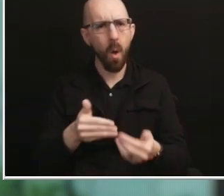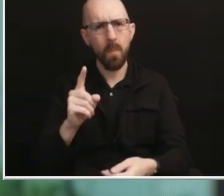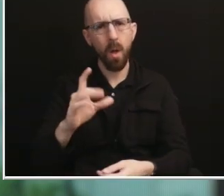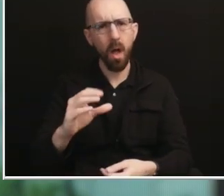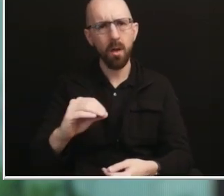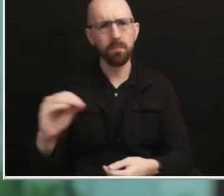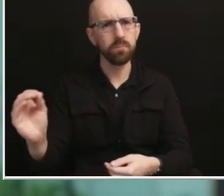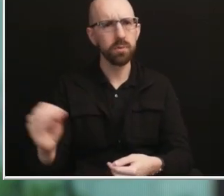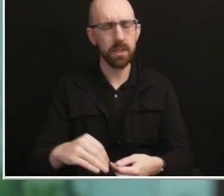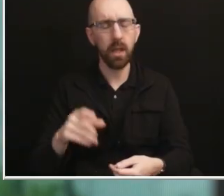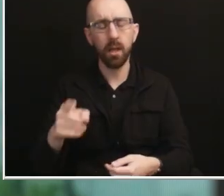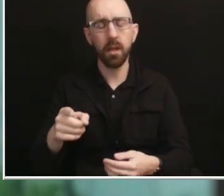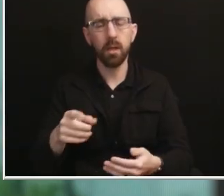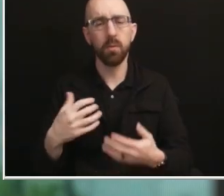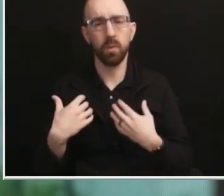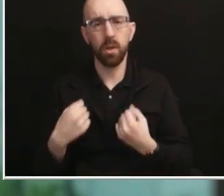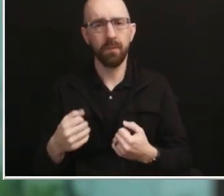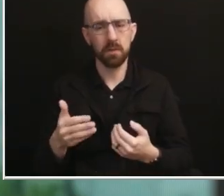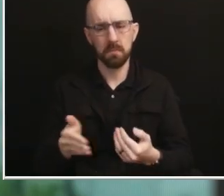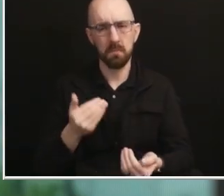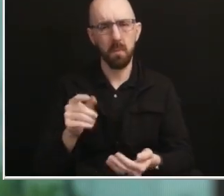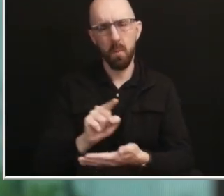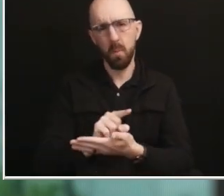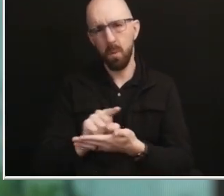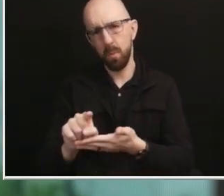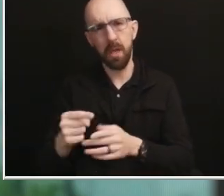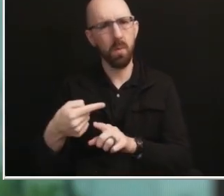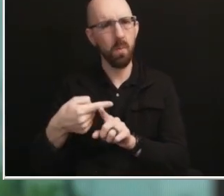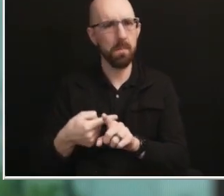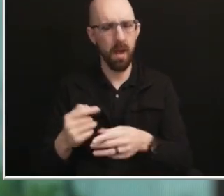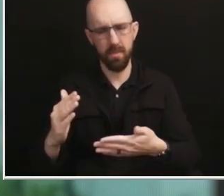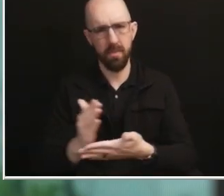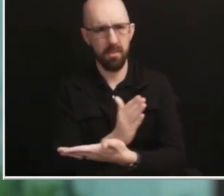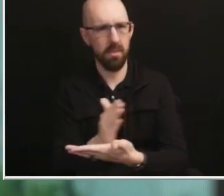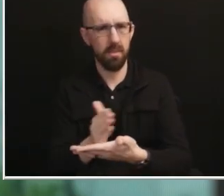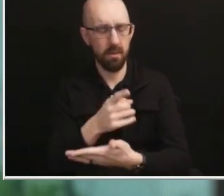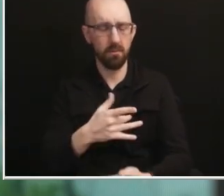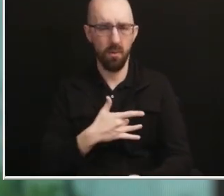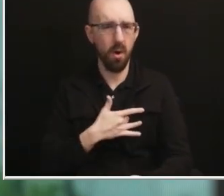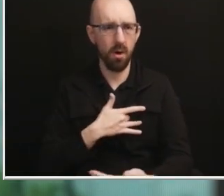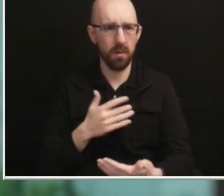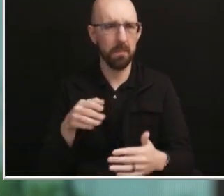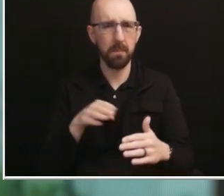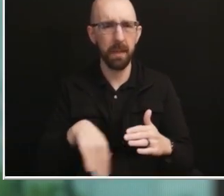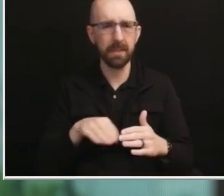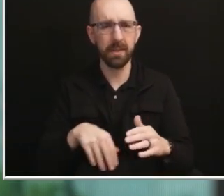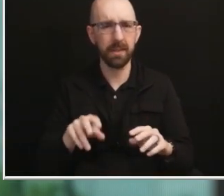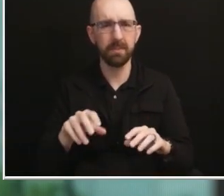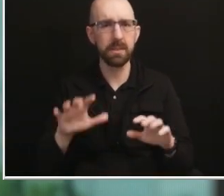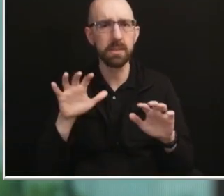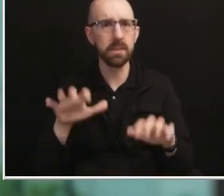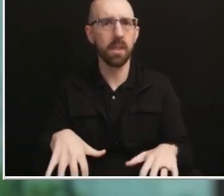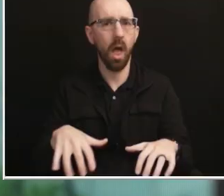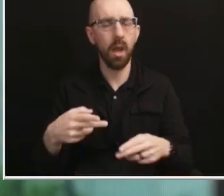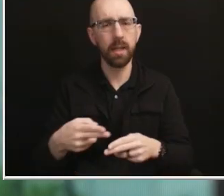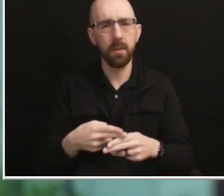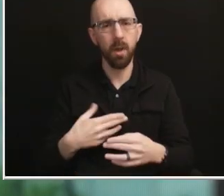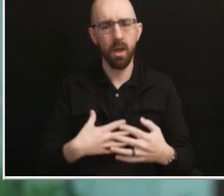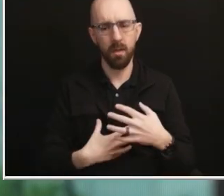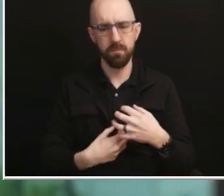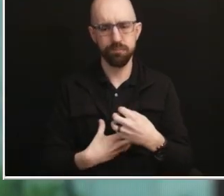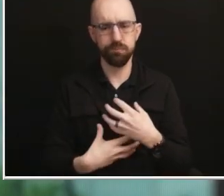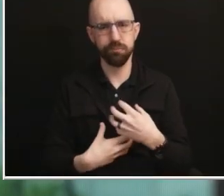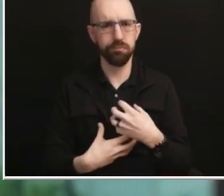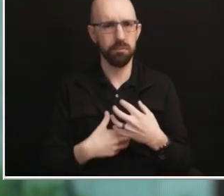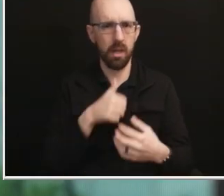recover usually within about a week to a month, because ultimately your heart is basically stunned, where it temporarily doesn't work.